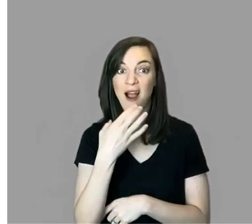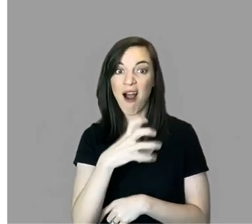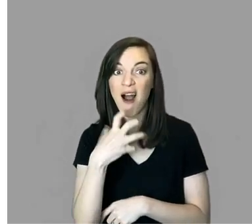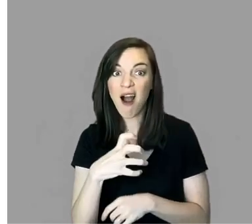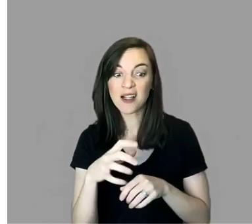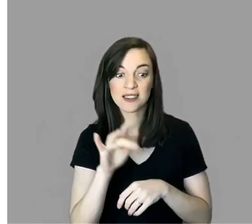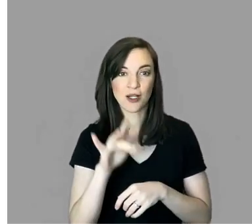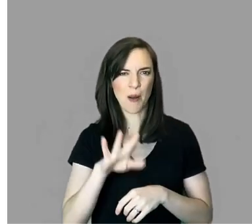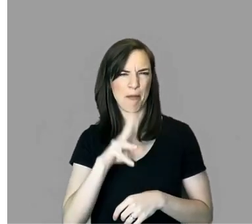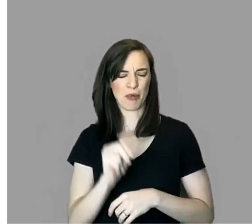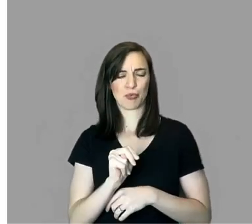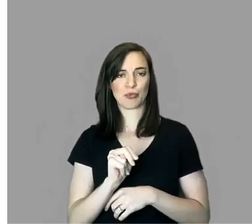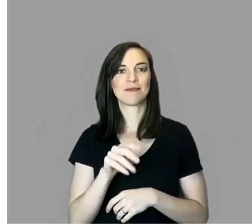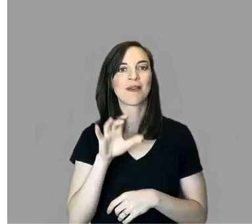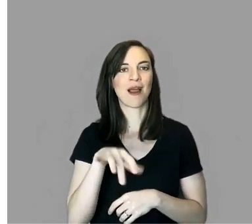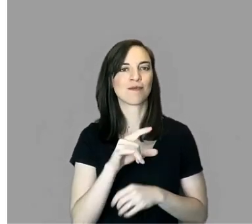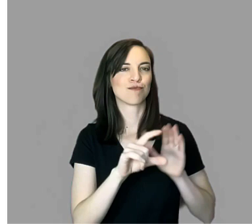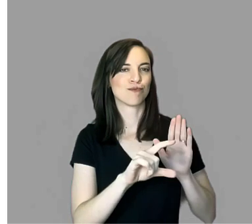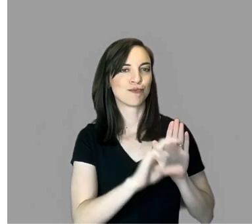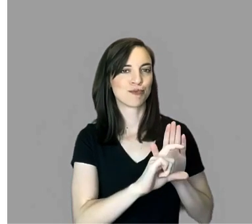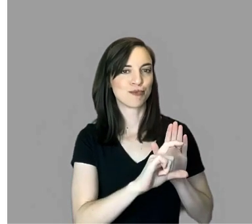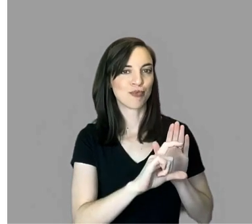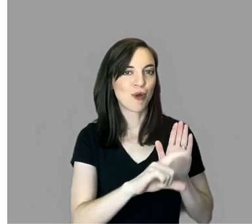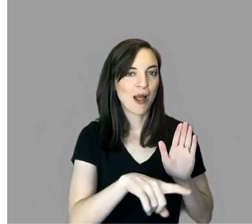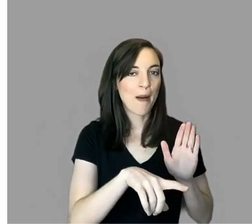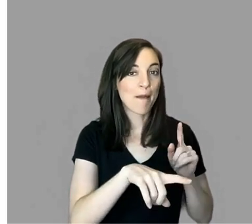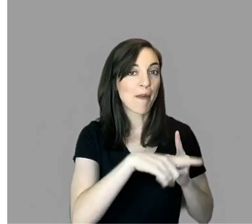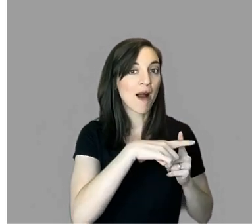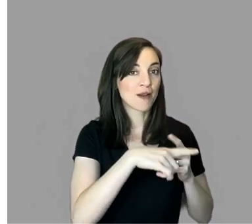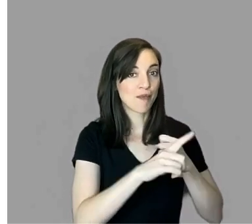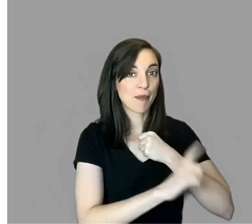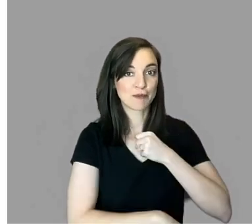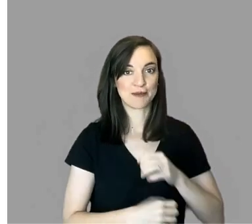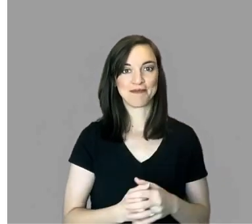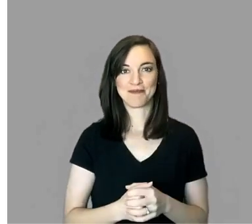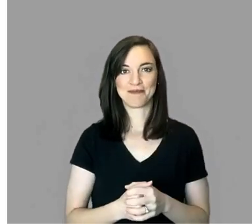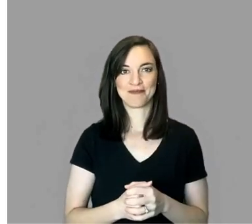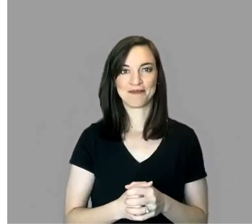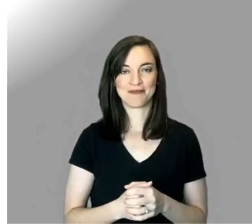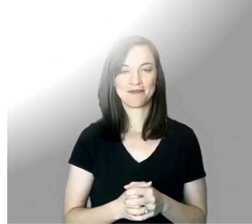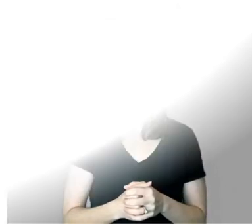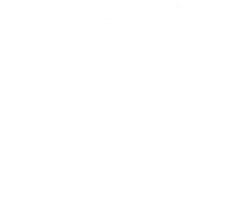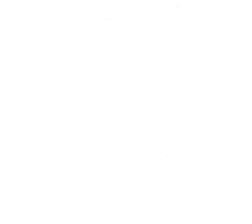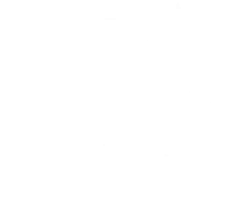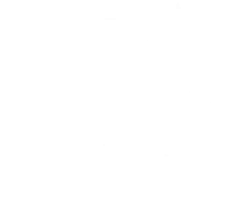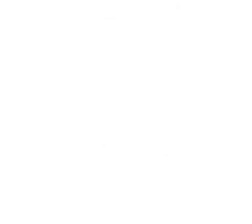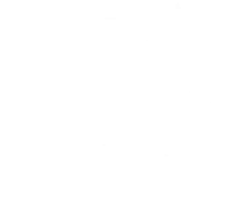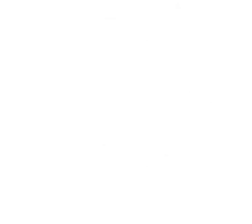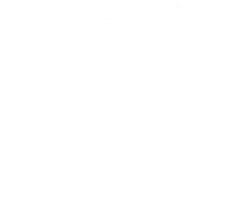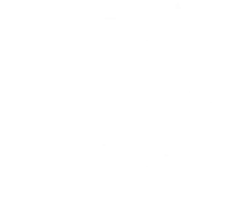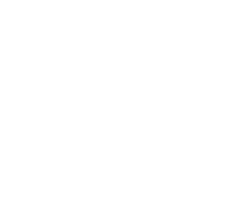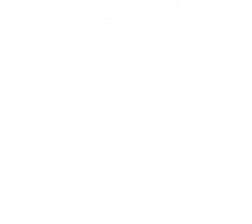Or when you touch your hand to a hot pan, you get burned. That would be positive punishment.